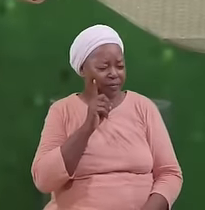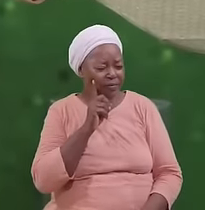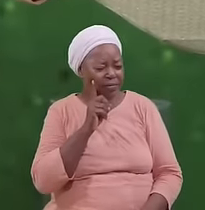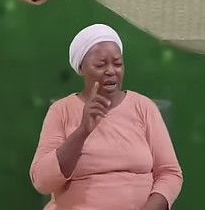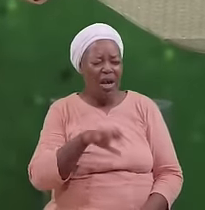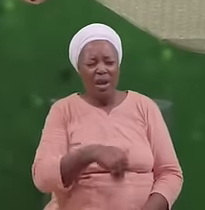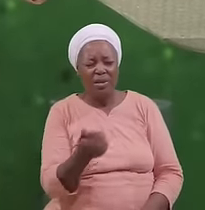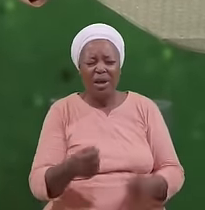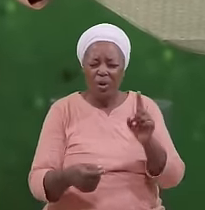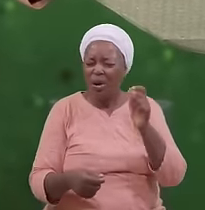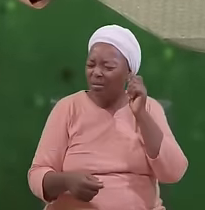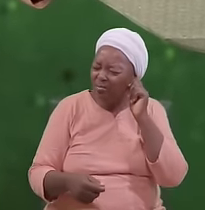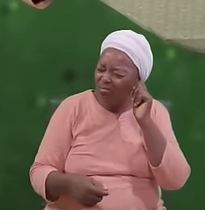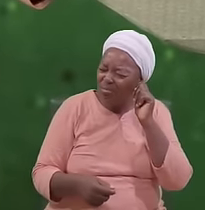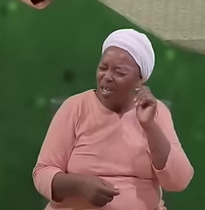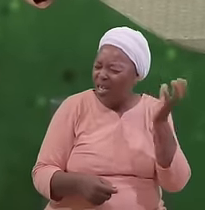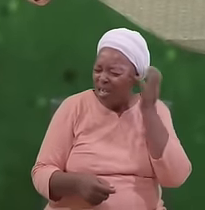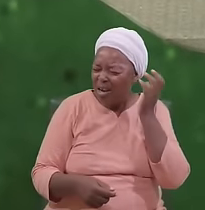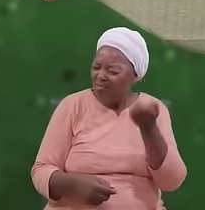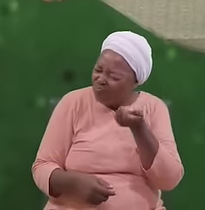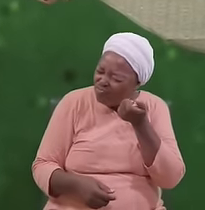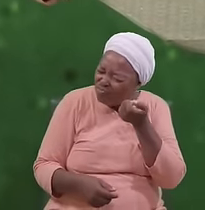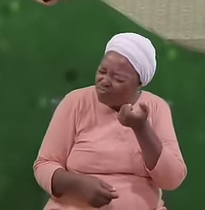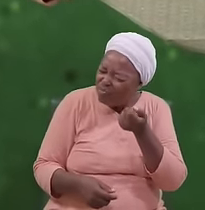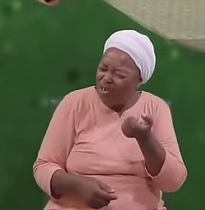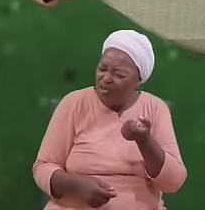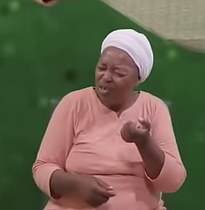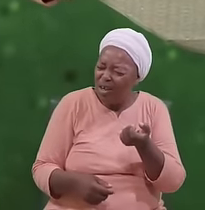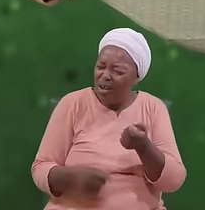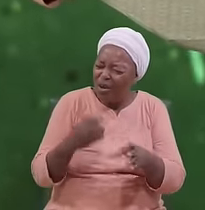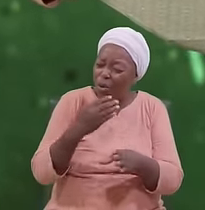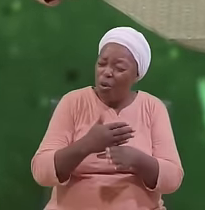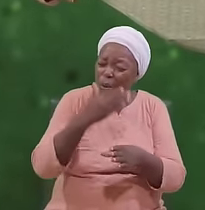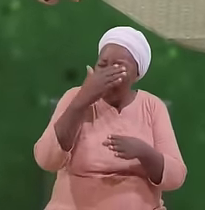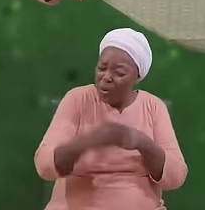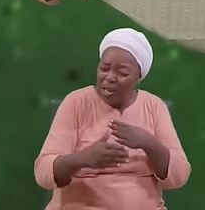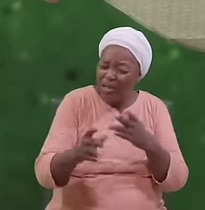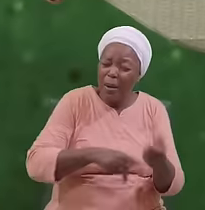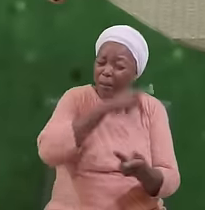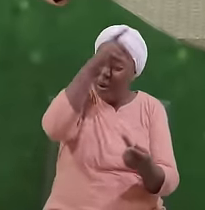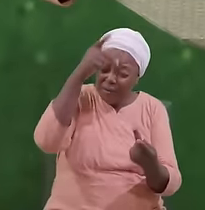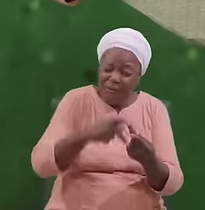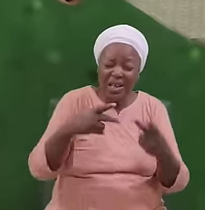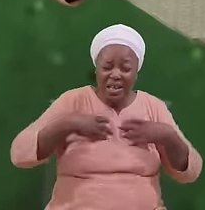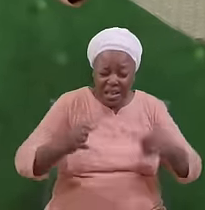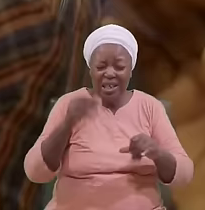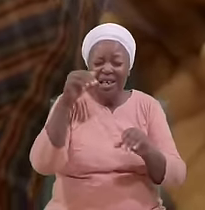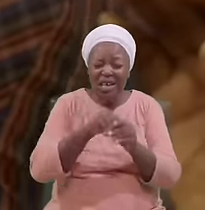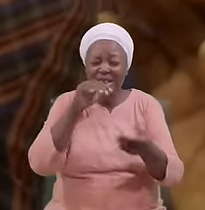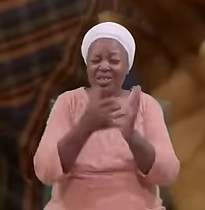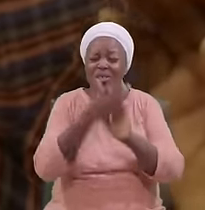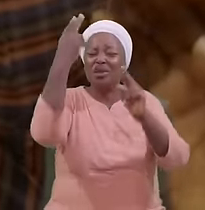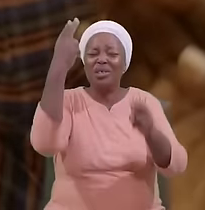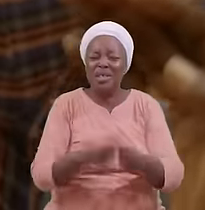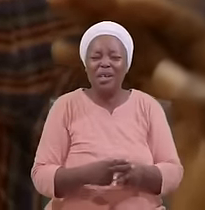ear hearing slightly, complete, perfect healing in Jesus'